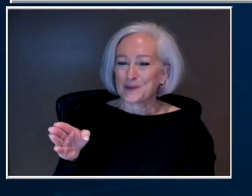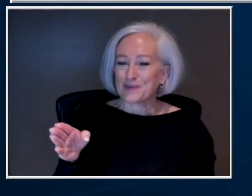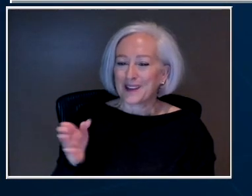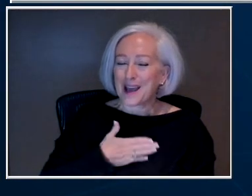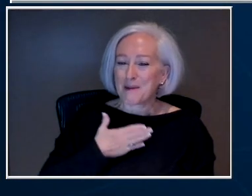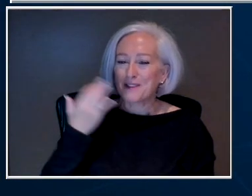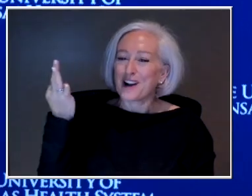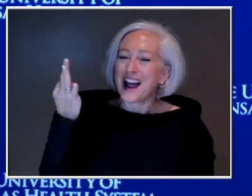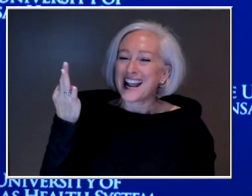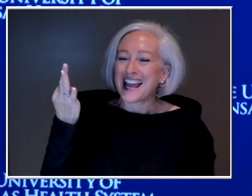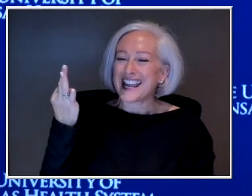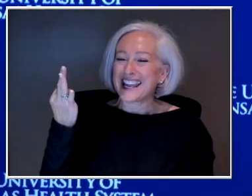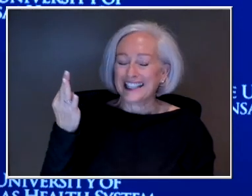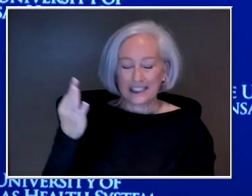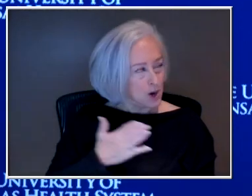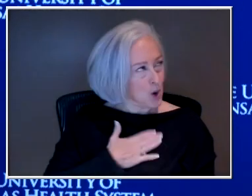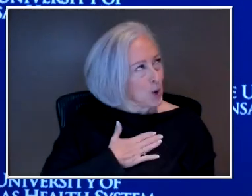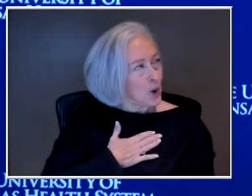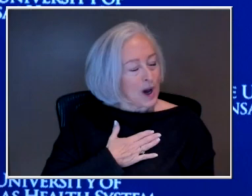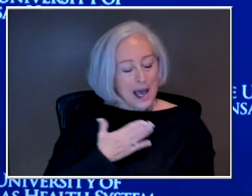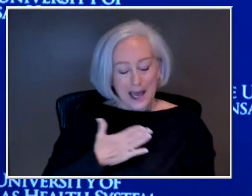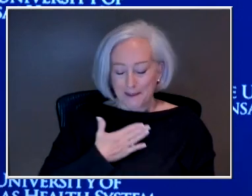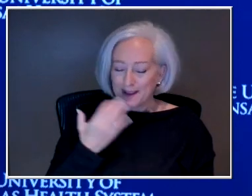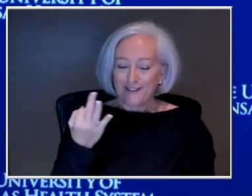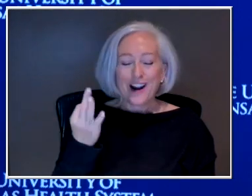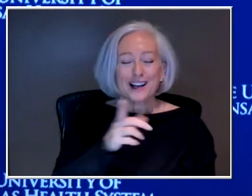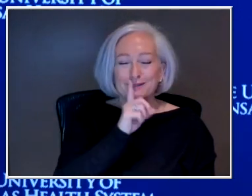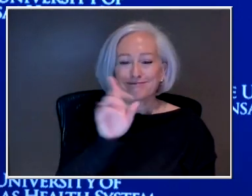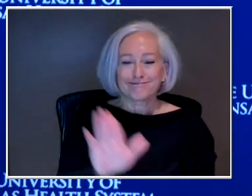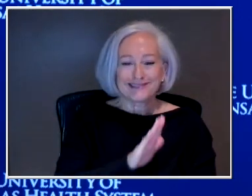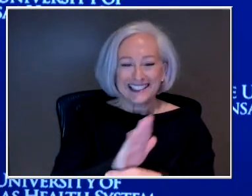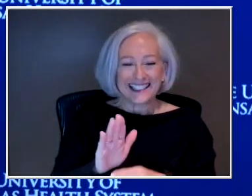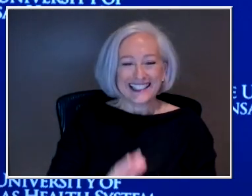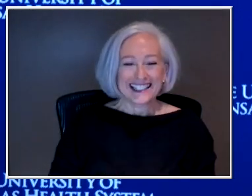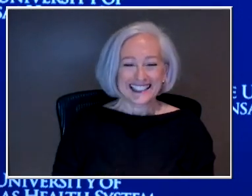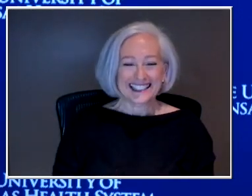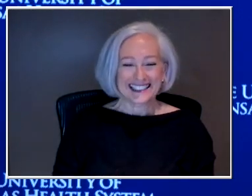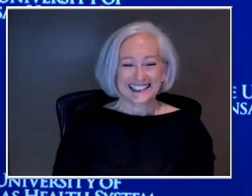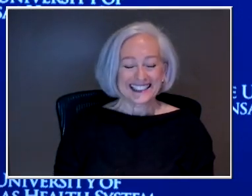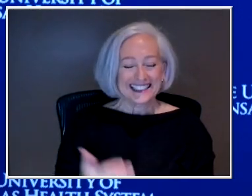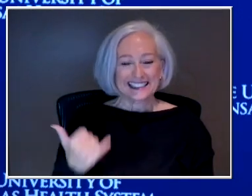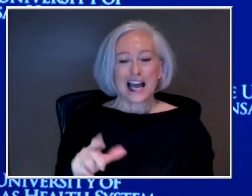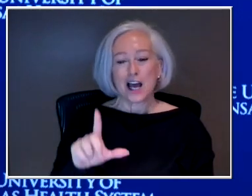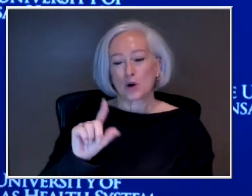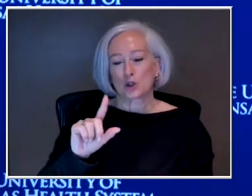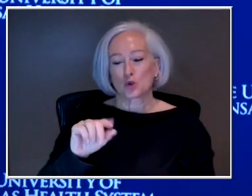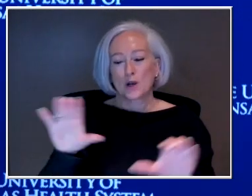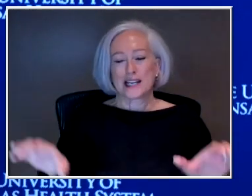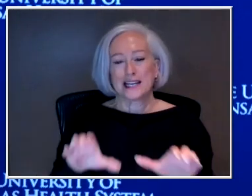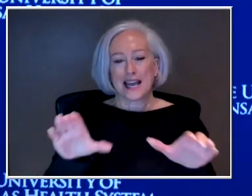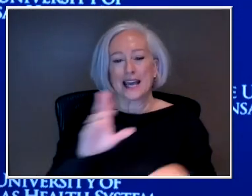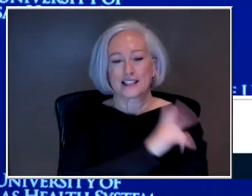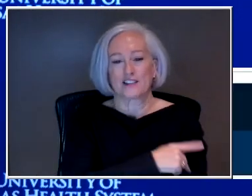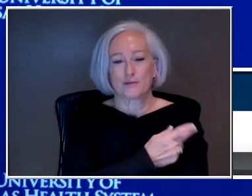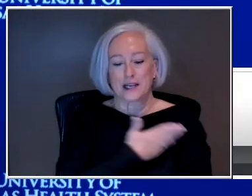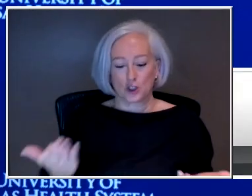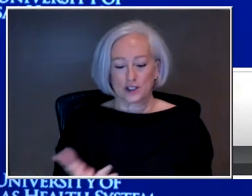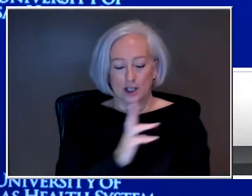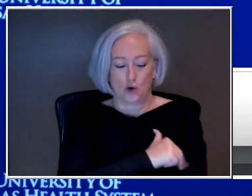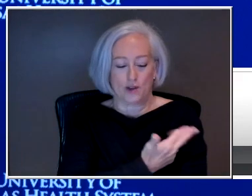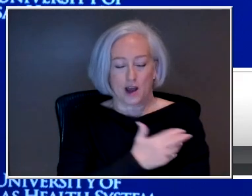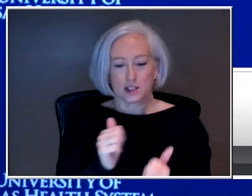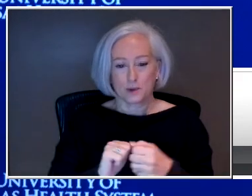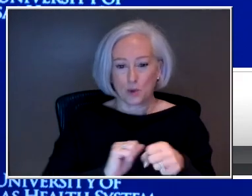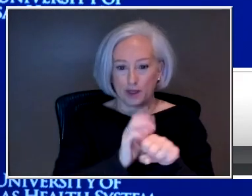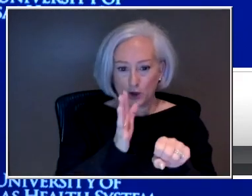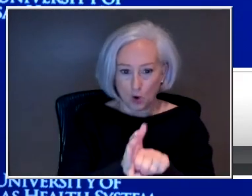yeah, I'm glad it's Friday, for sure. Right now we have 20 active patients in the hospital with COVID, so the number has kind